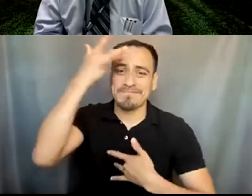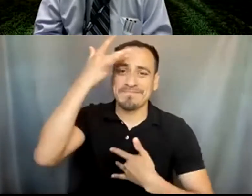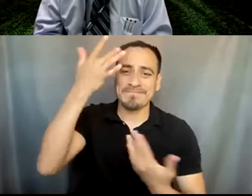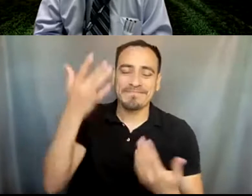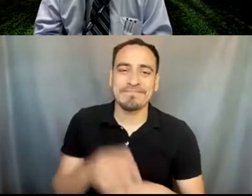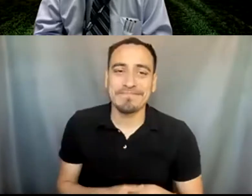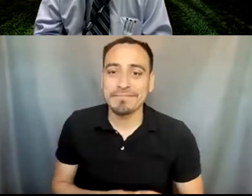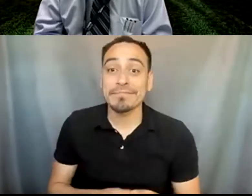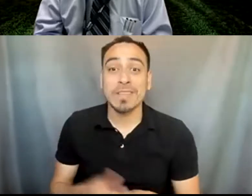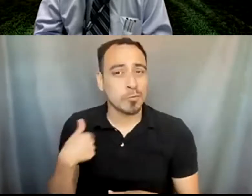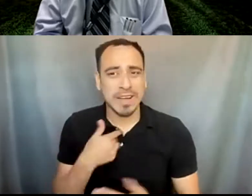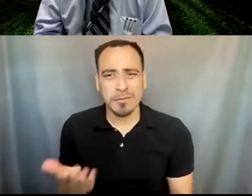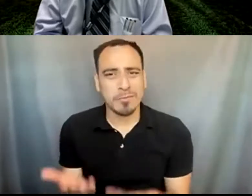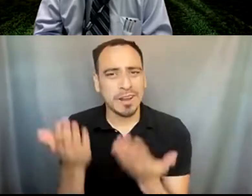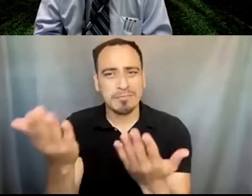stay home.